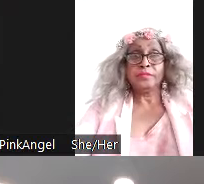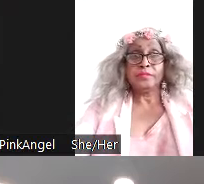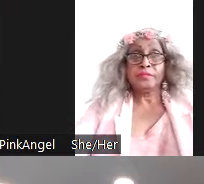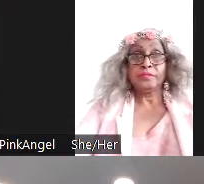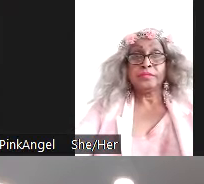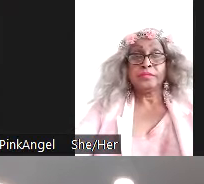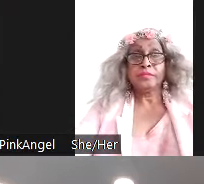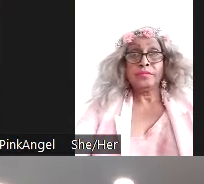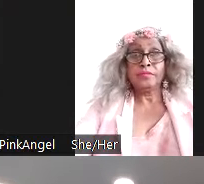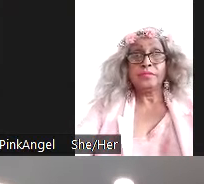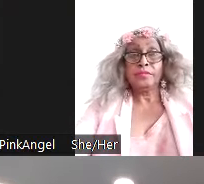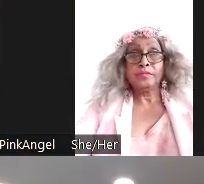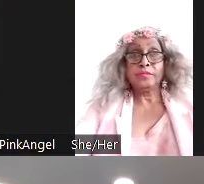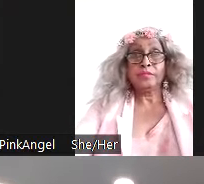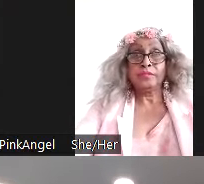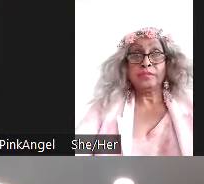nationally, as I mentioned, with